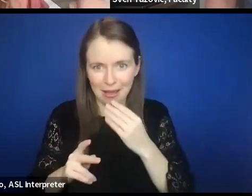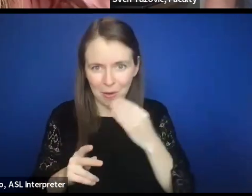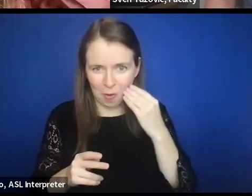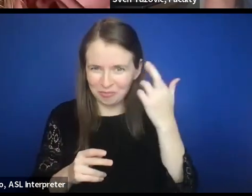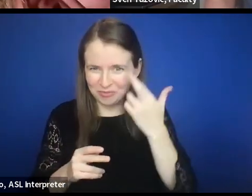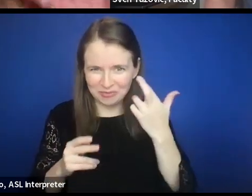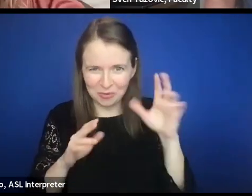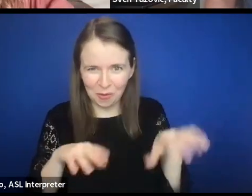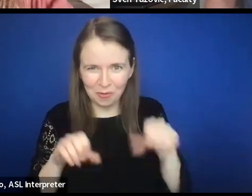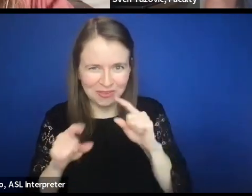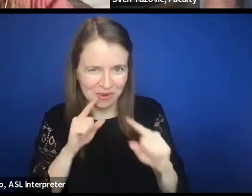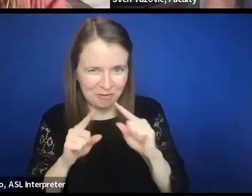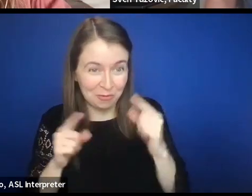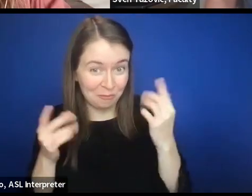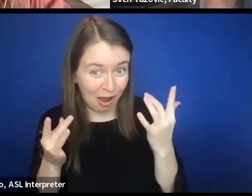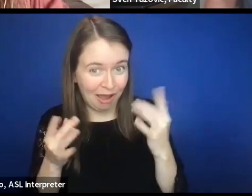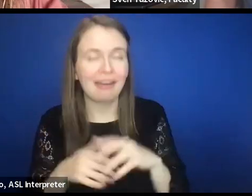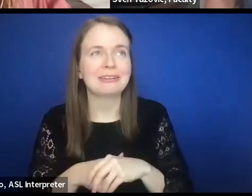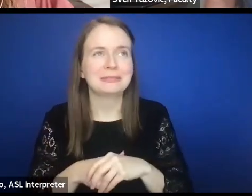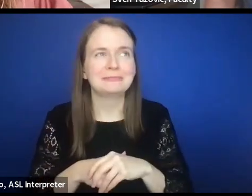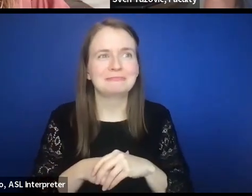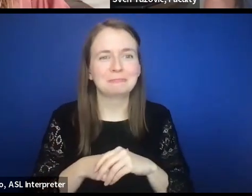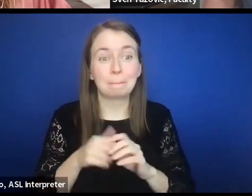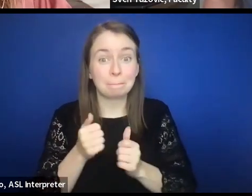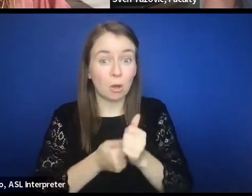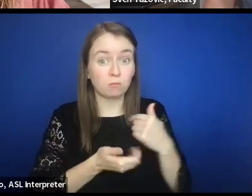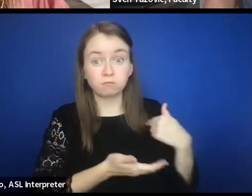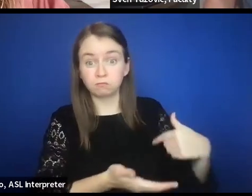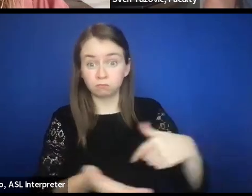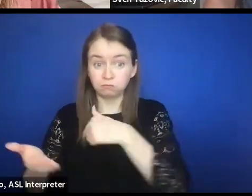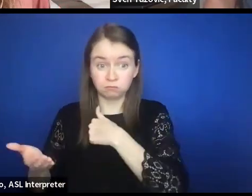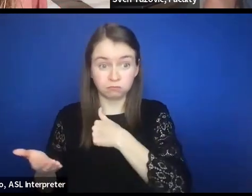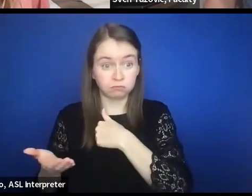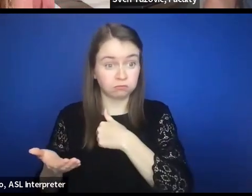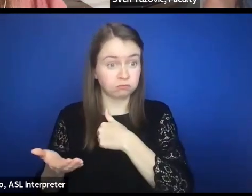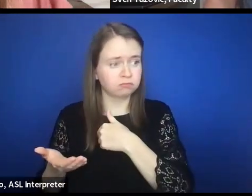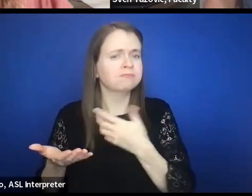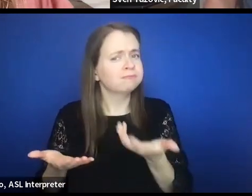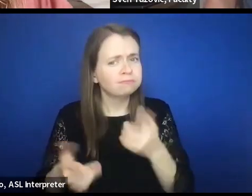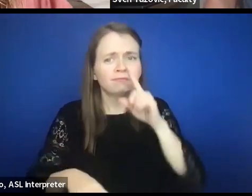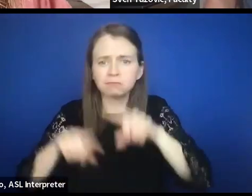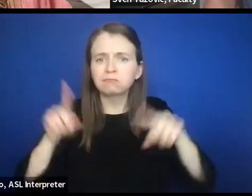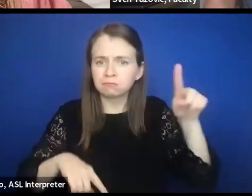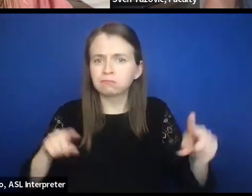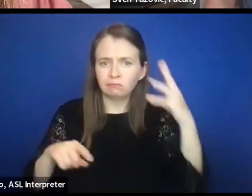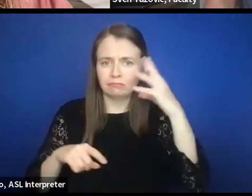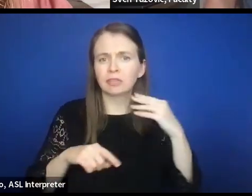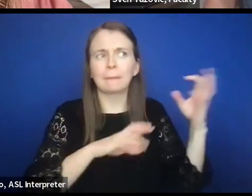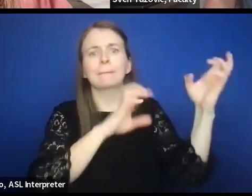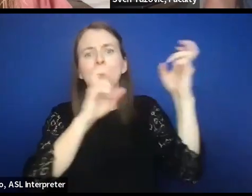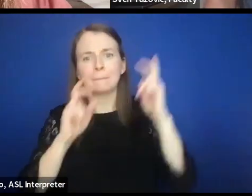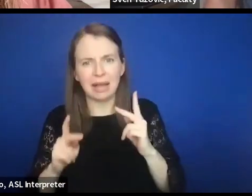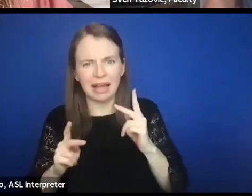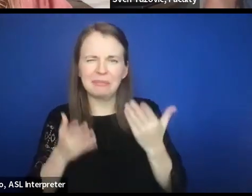doing this is also that most of us have like like we had different experience coming back, but for